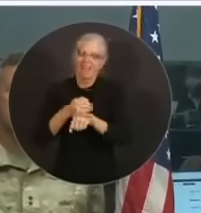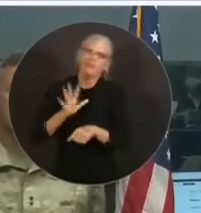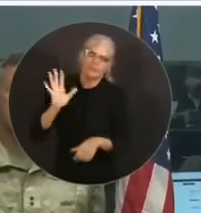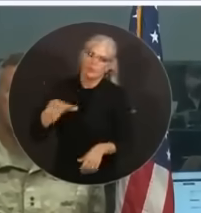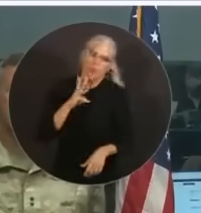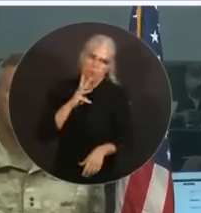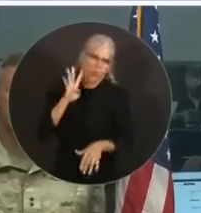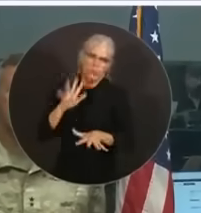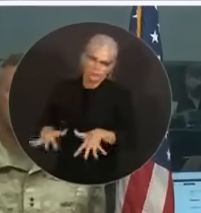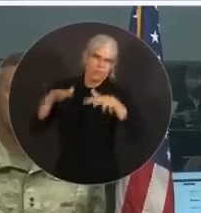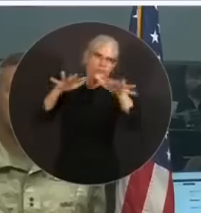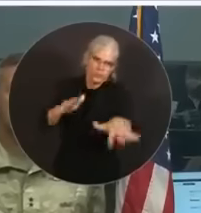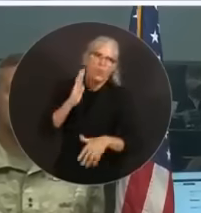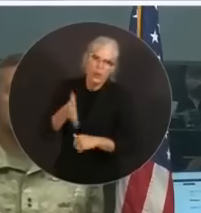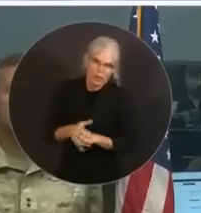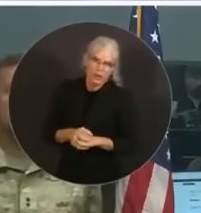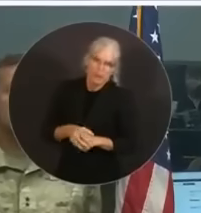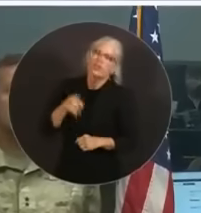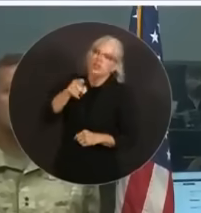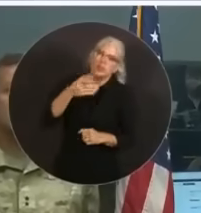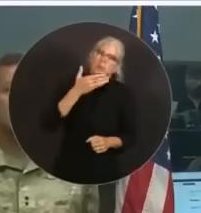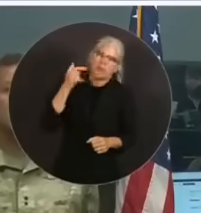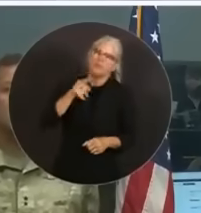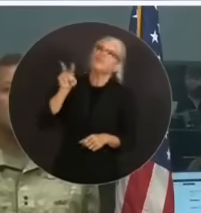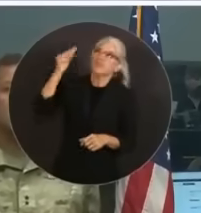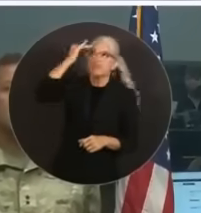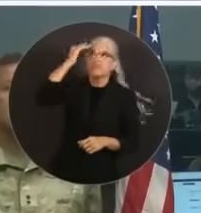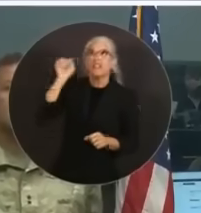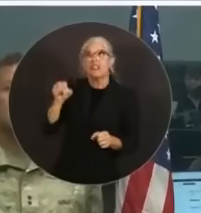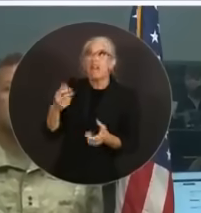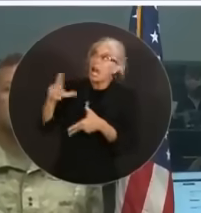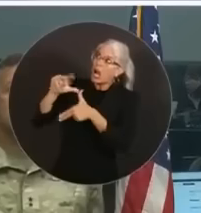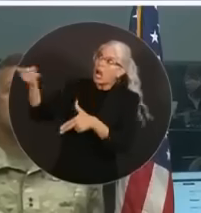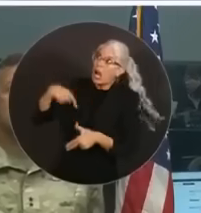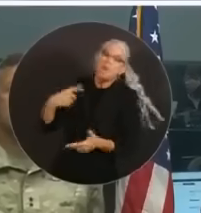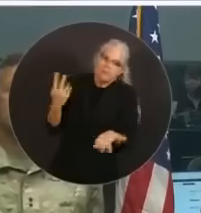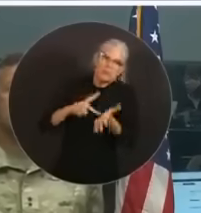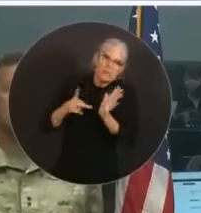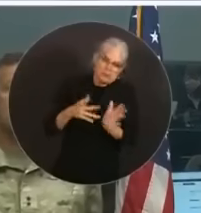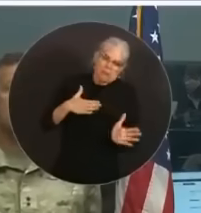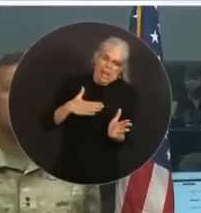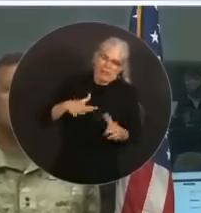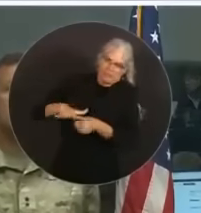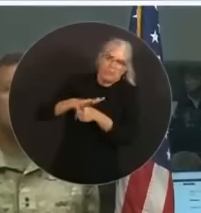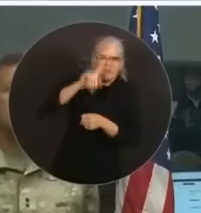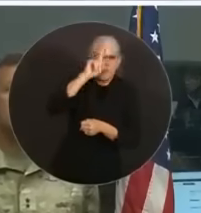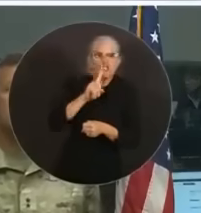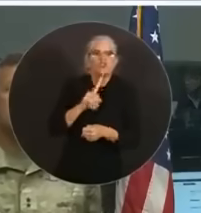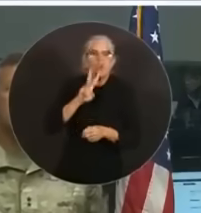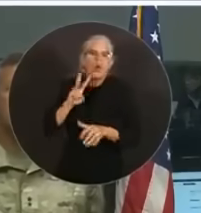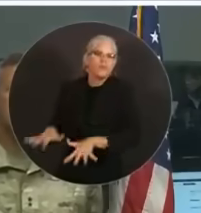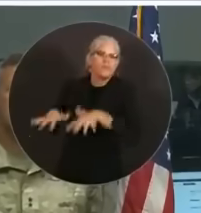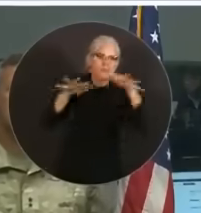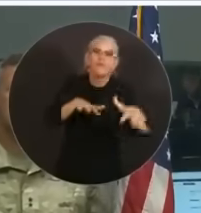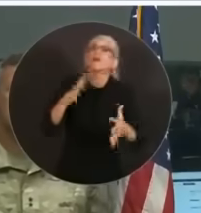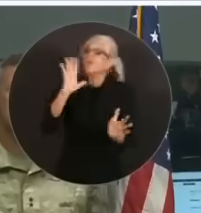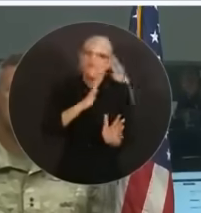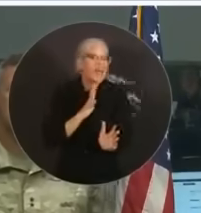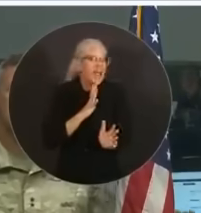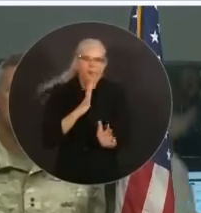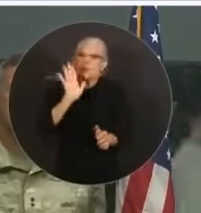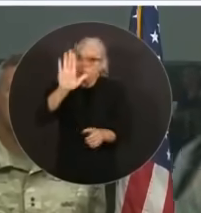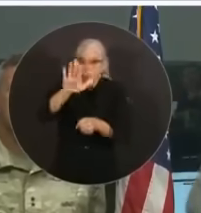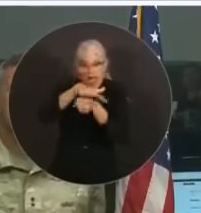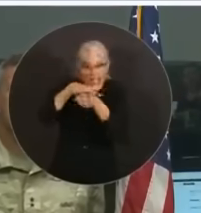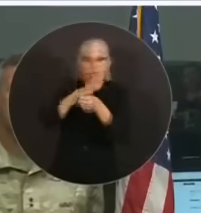Florida, you should assume that there's going to be some form of evacuations that are going to be issued by your local